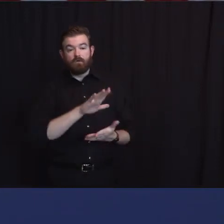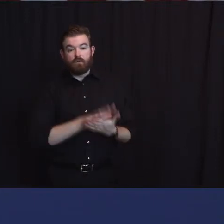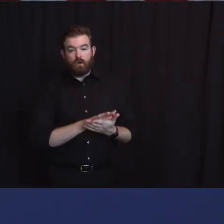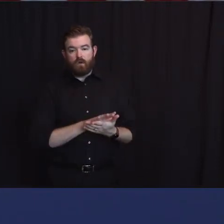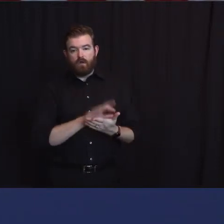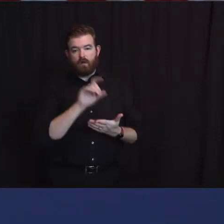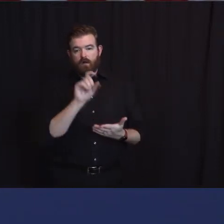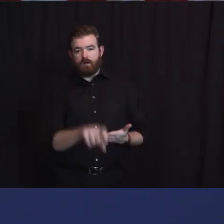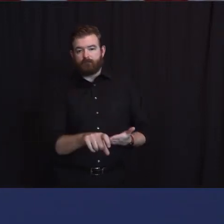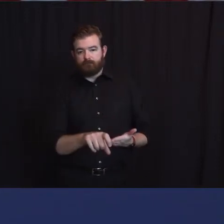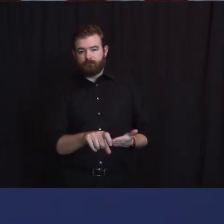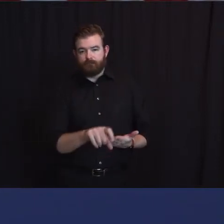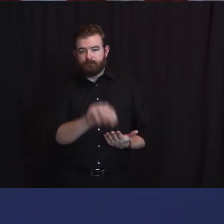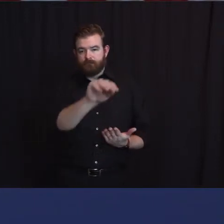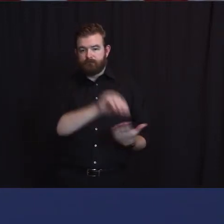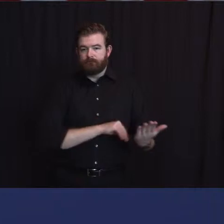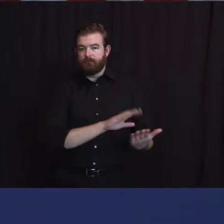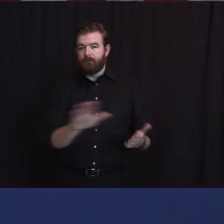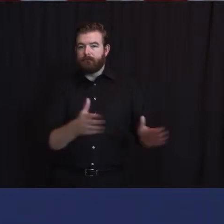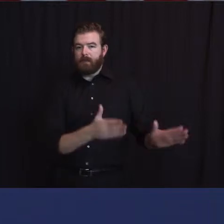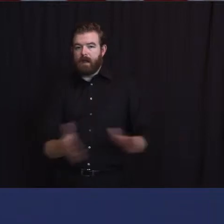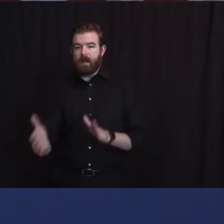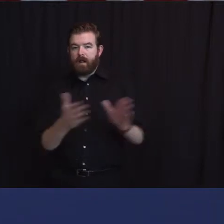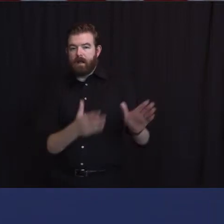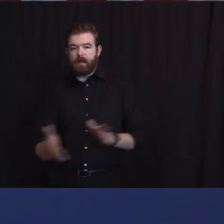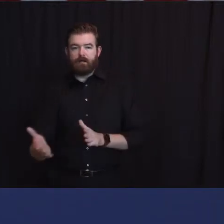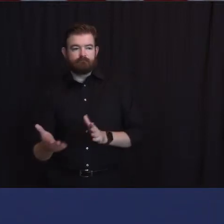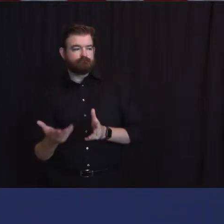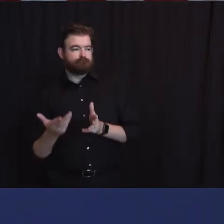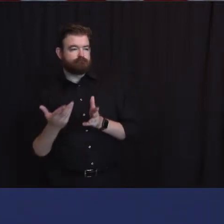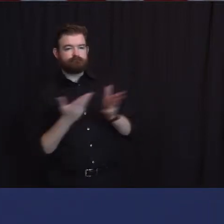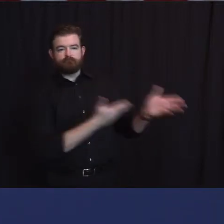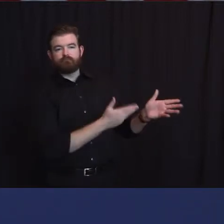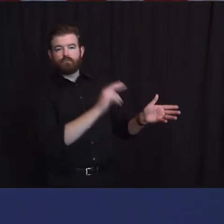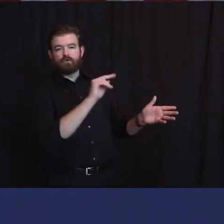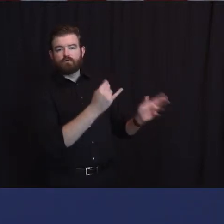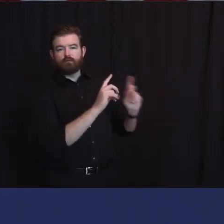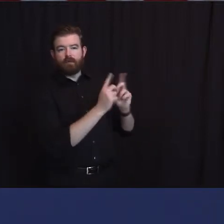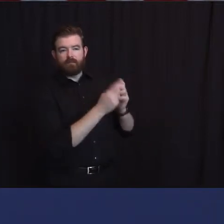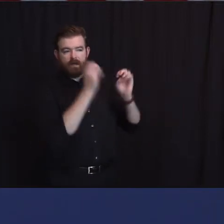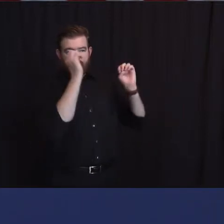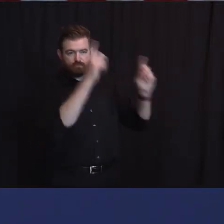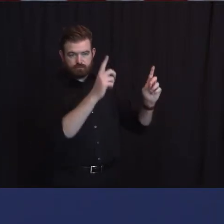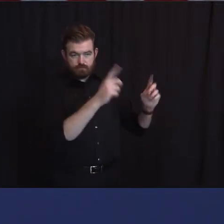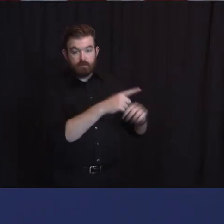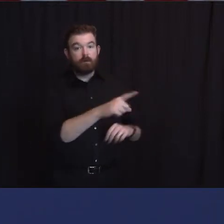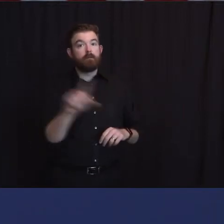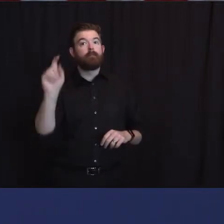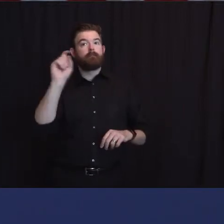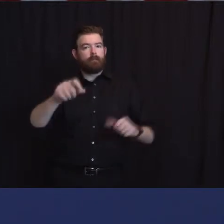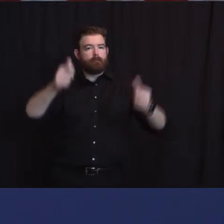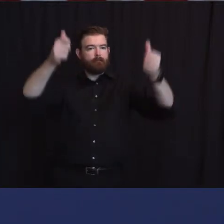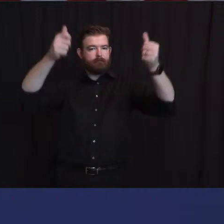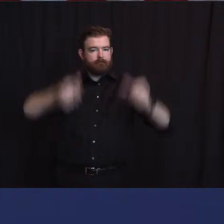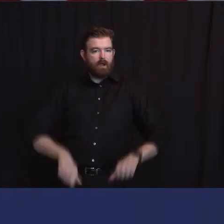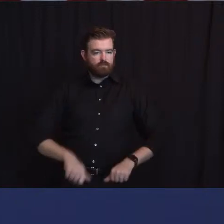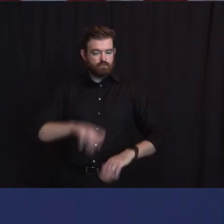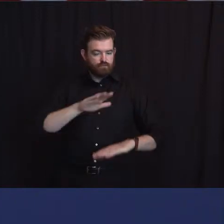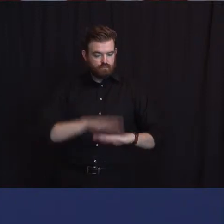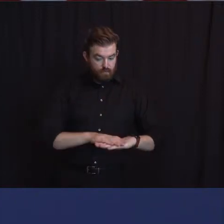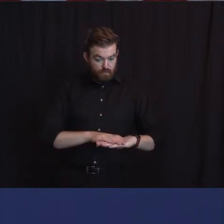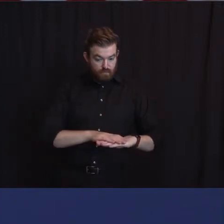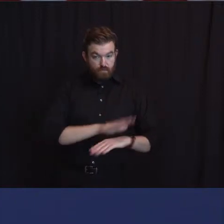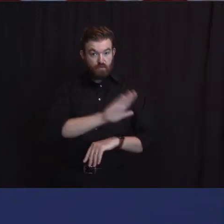and posted on each school district's website by June 24th, 2021. In accordance